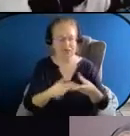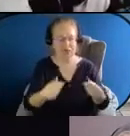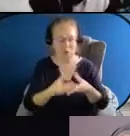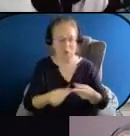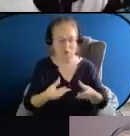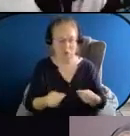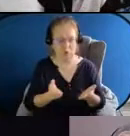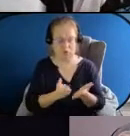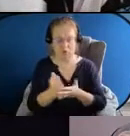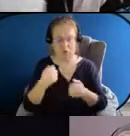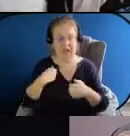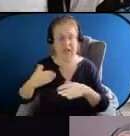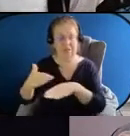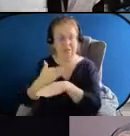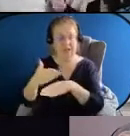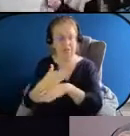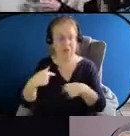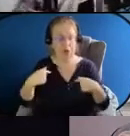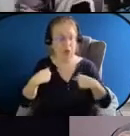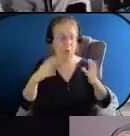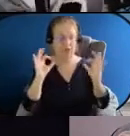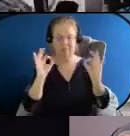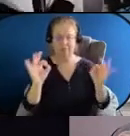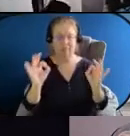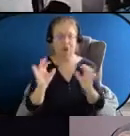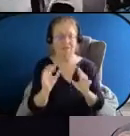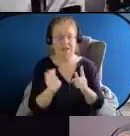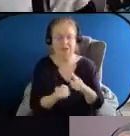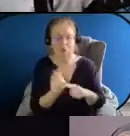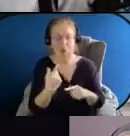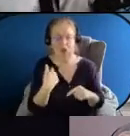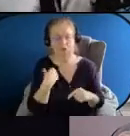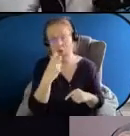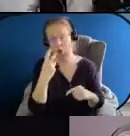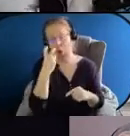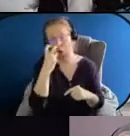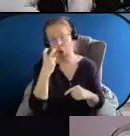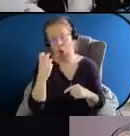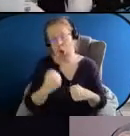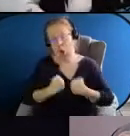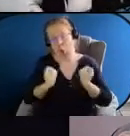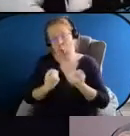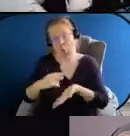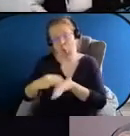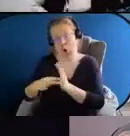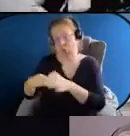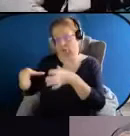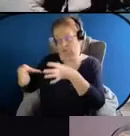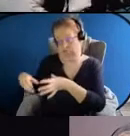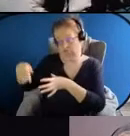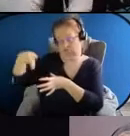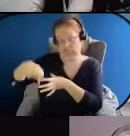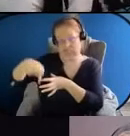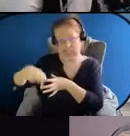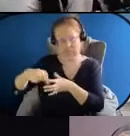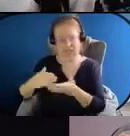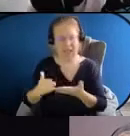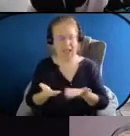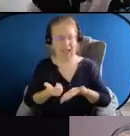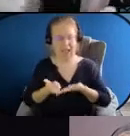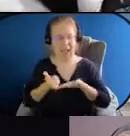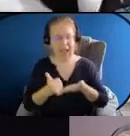learning industry. So we have a great opportunity in my own organization to help move the needle